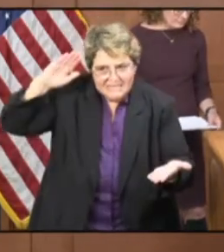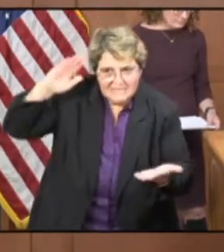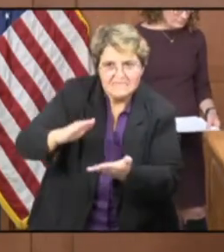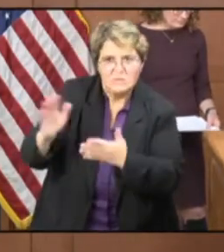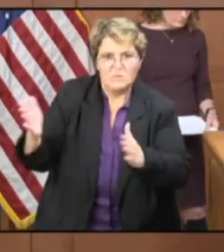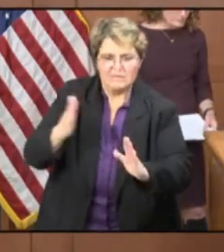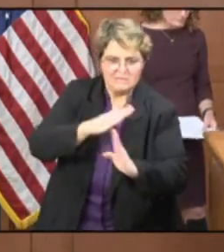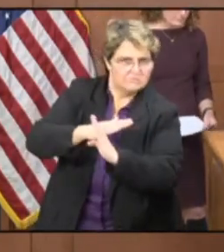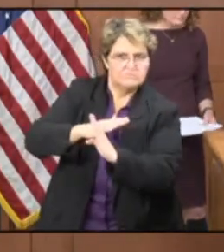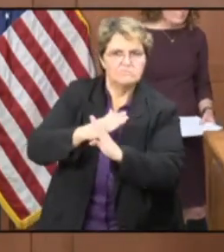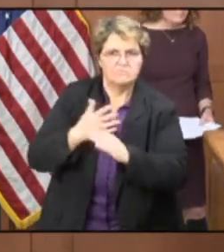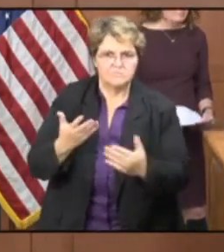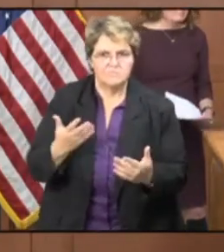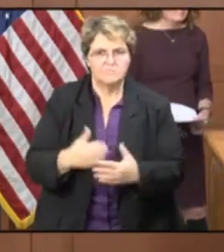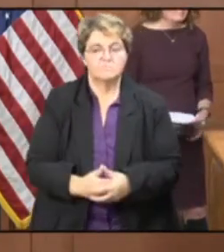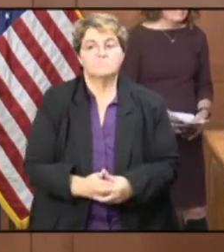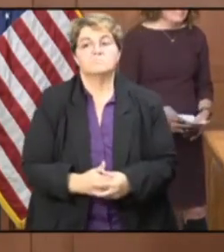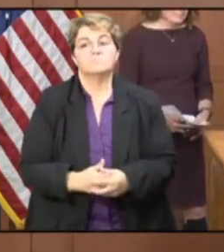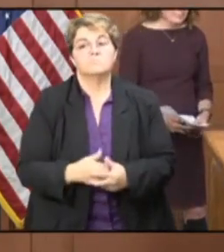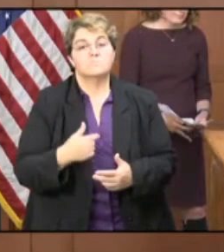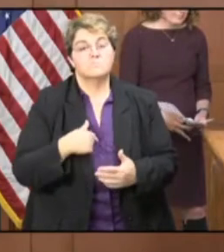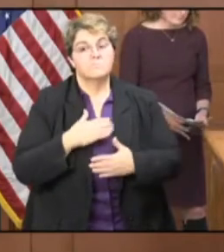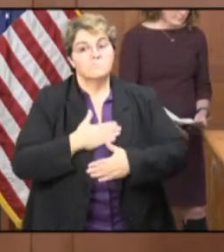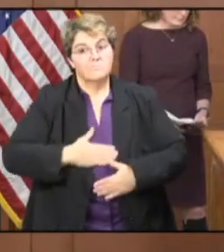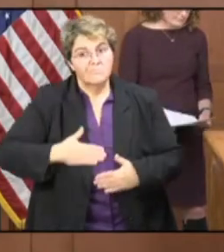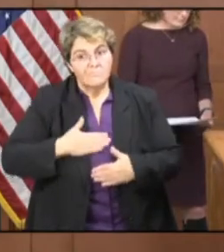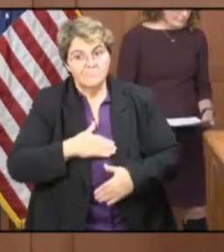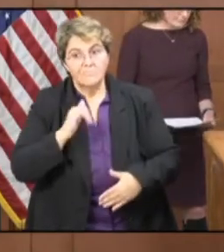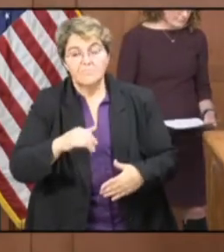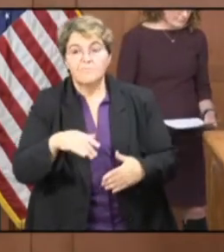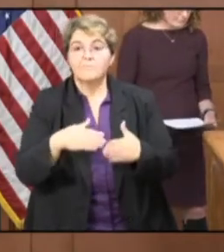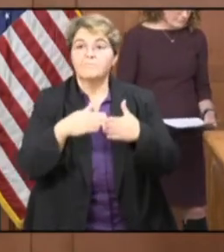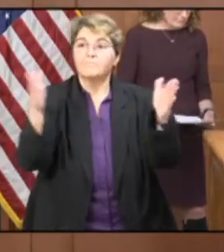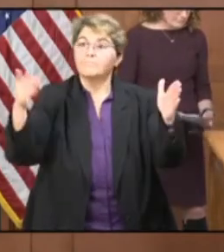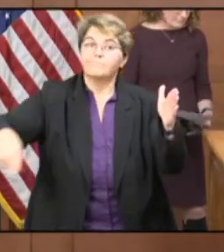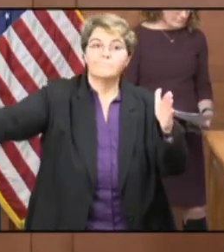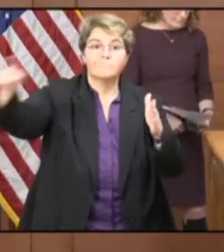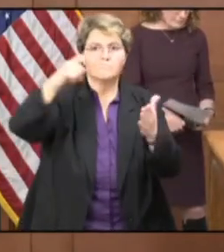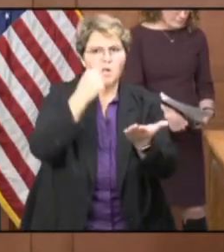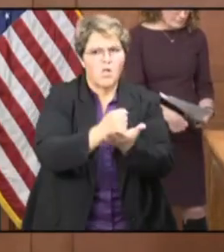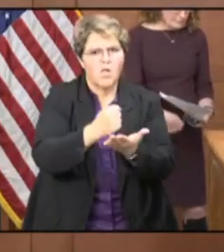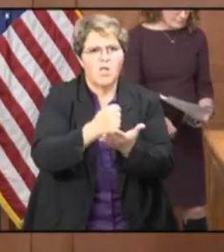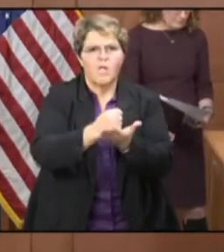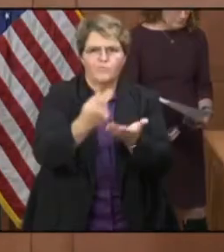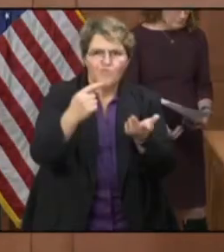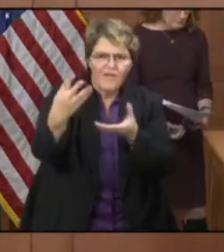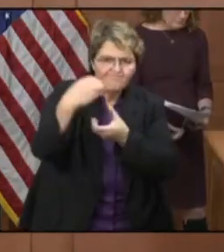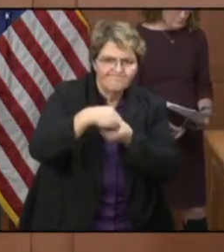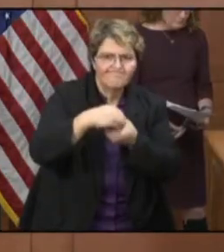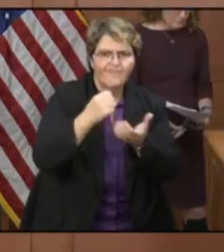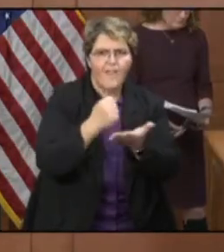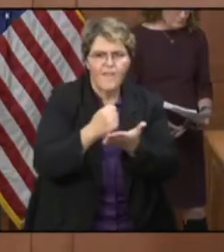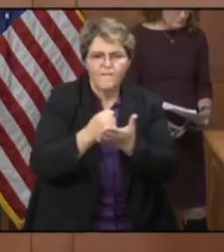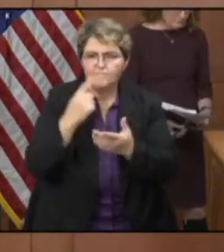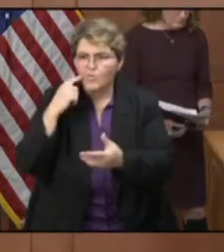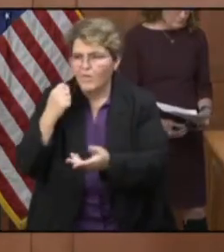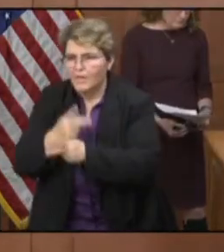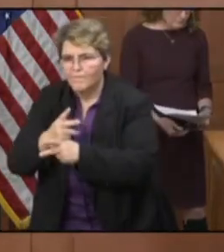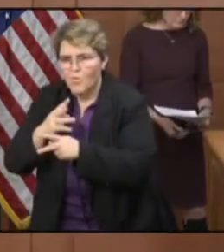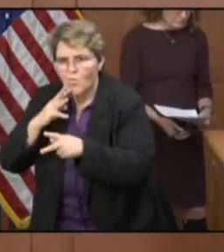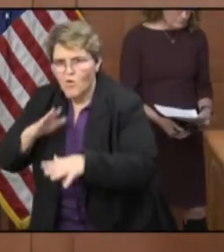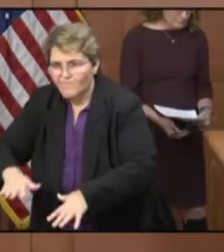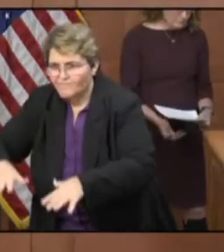pleased we got the expansion of our public assistance. That's going to be helpful for the folks in the flood. And we got the expansion of our